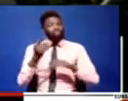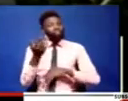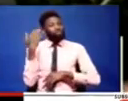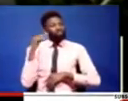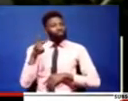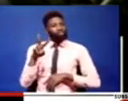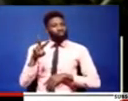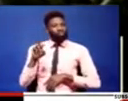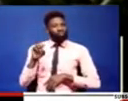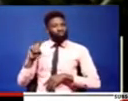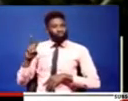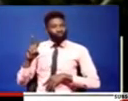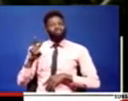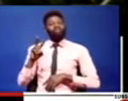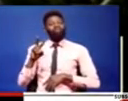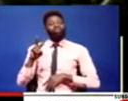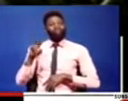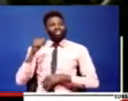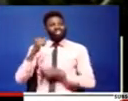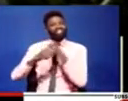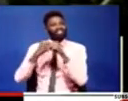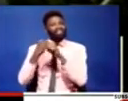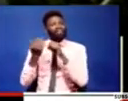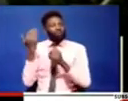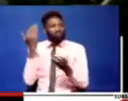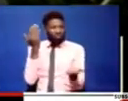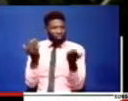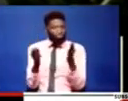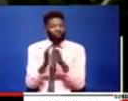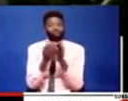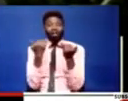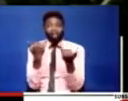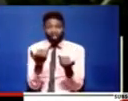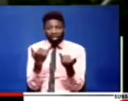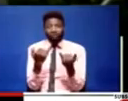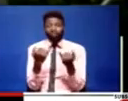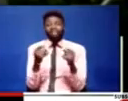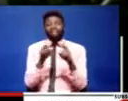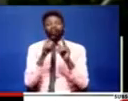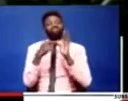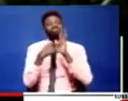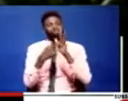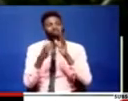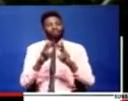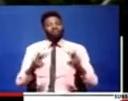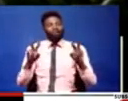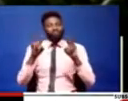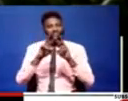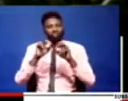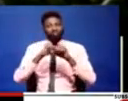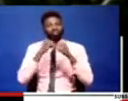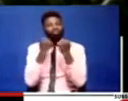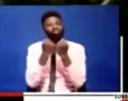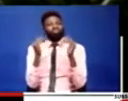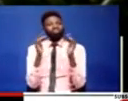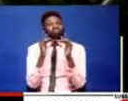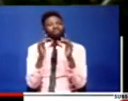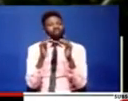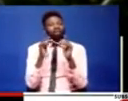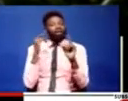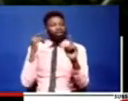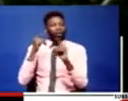years ago, versus how they're doing it now. It just goes to show the value of social media in terms of reaching a wider